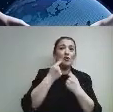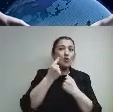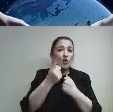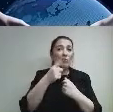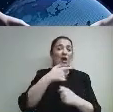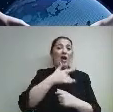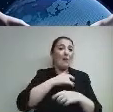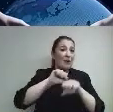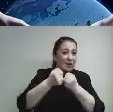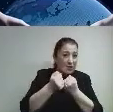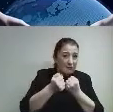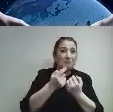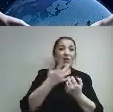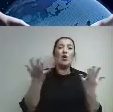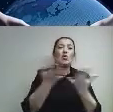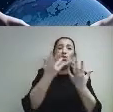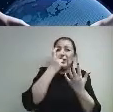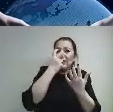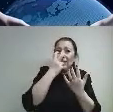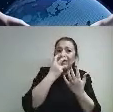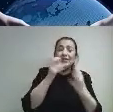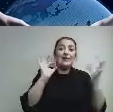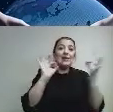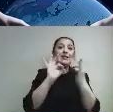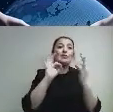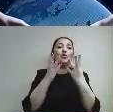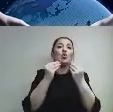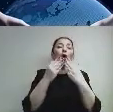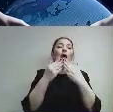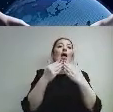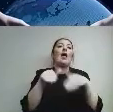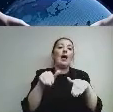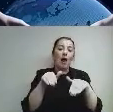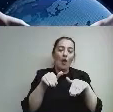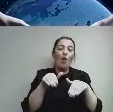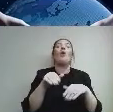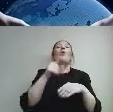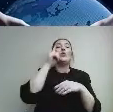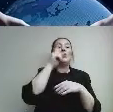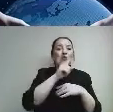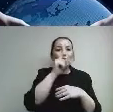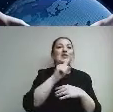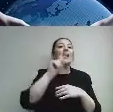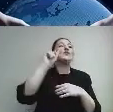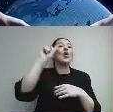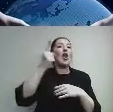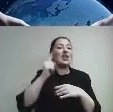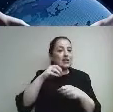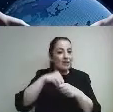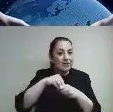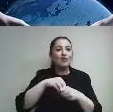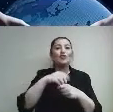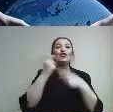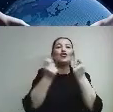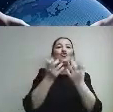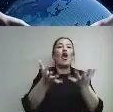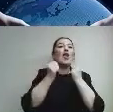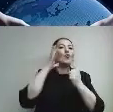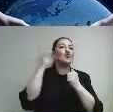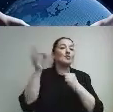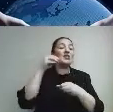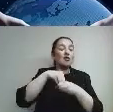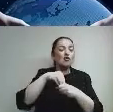They feel that they may offend these people. So we have this training as an essential part